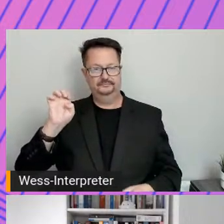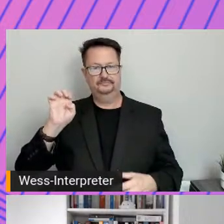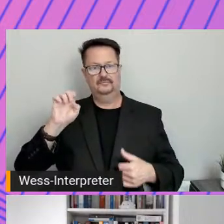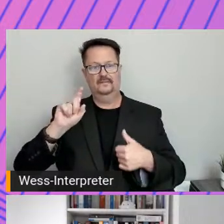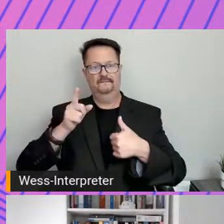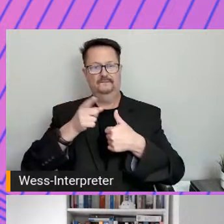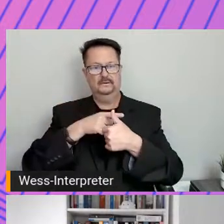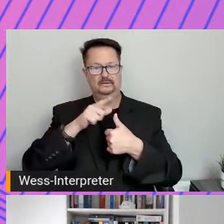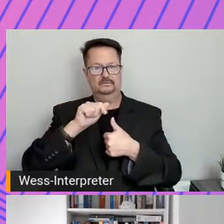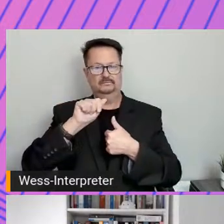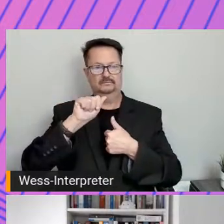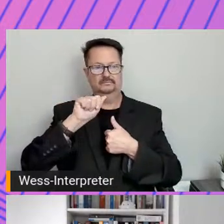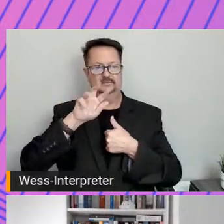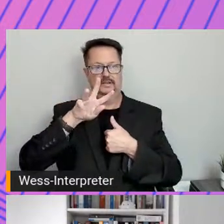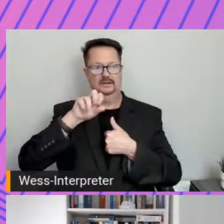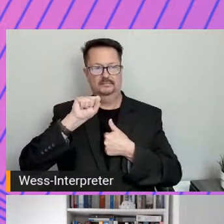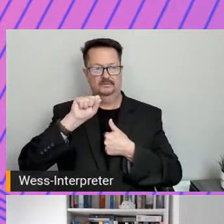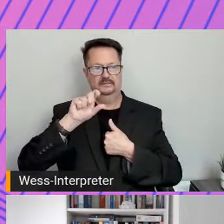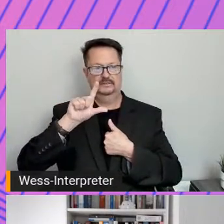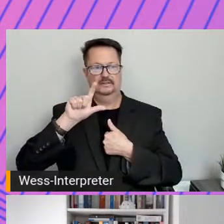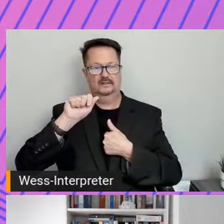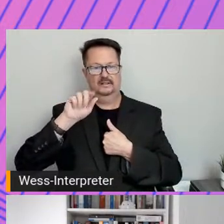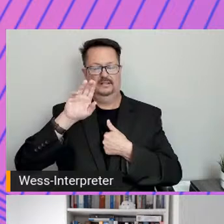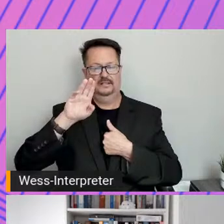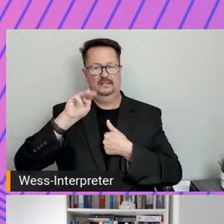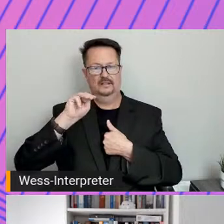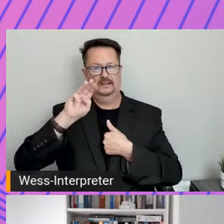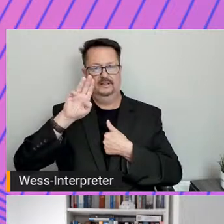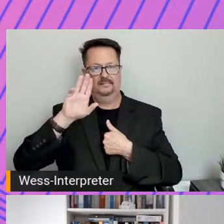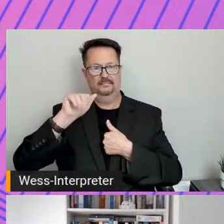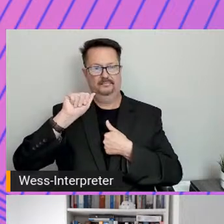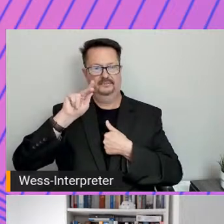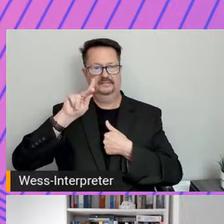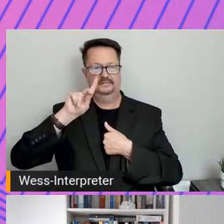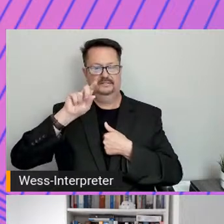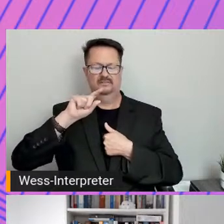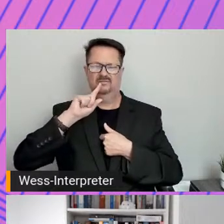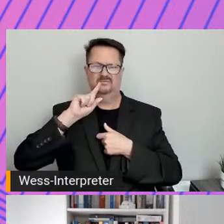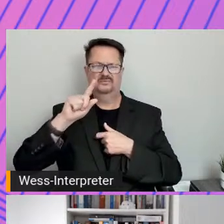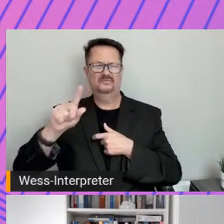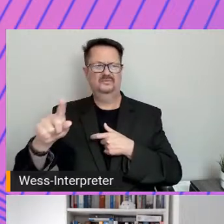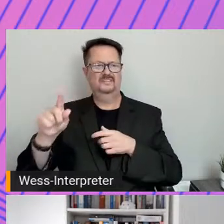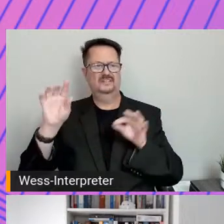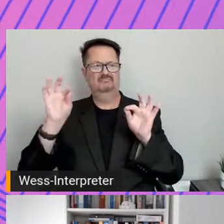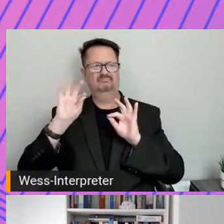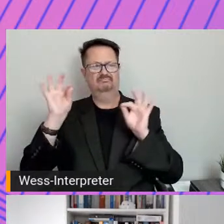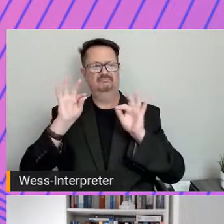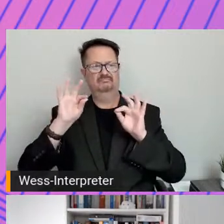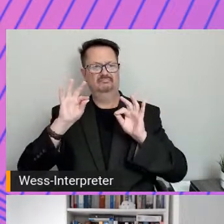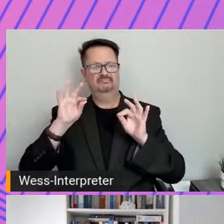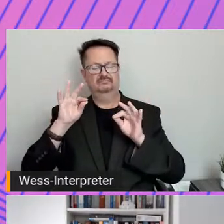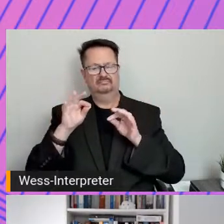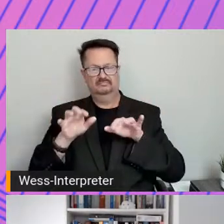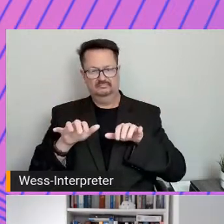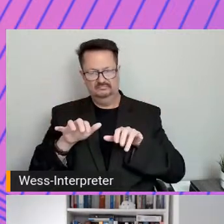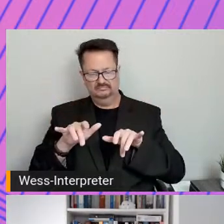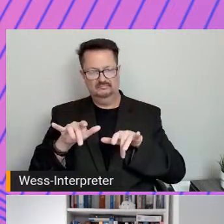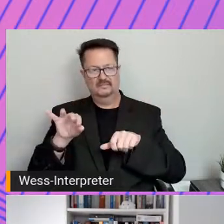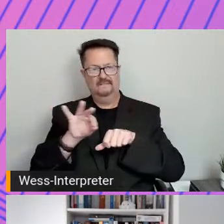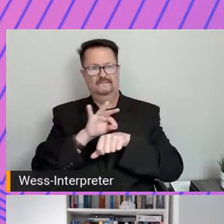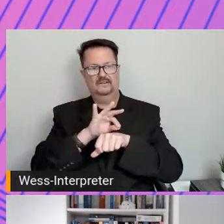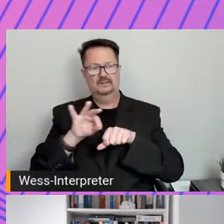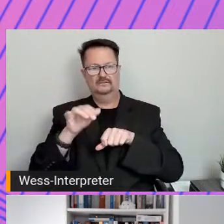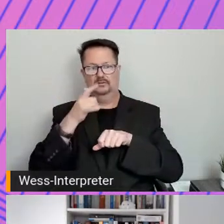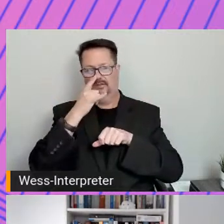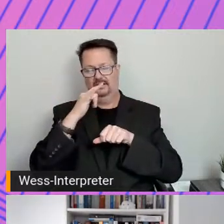to understand about AWS Lambda is that it is your containerized event handling function in the cloud. And here's what that function ends up looking like.